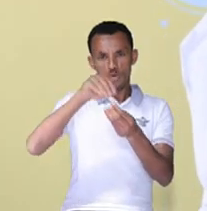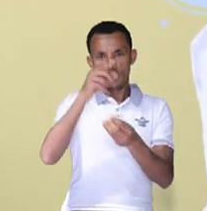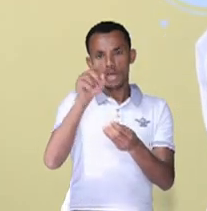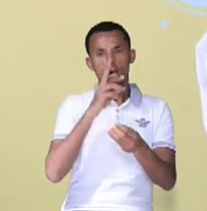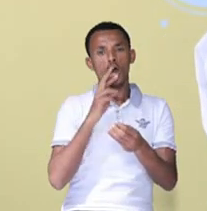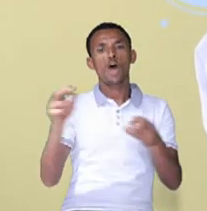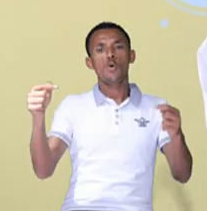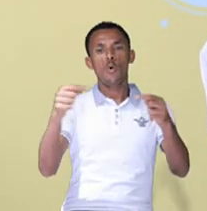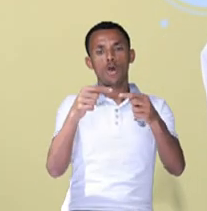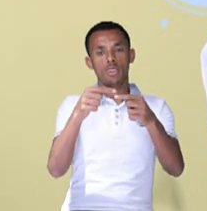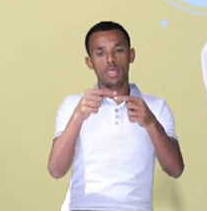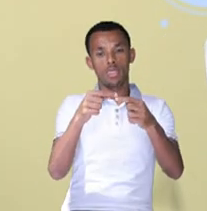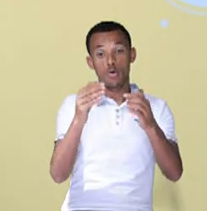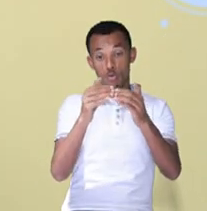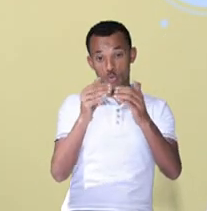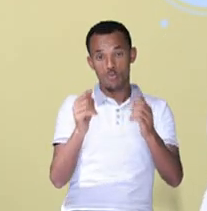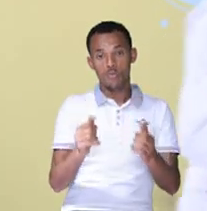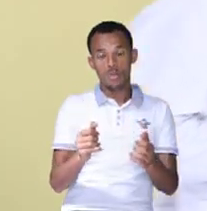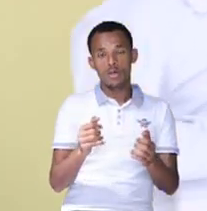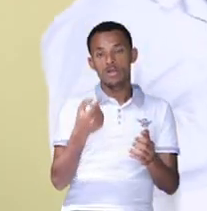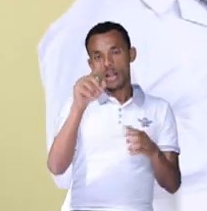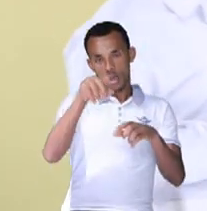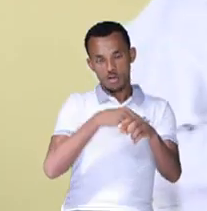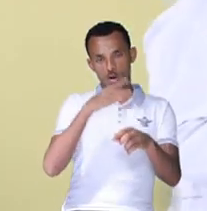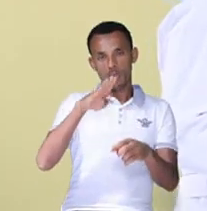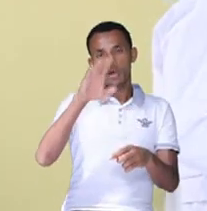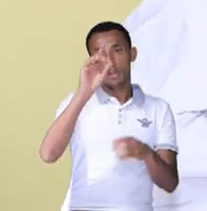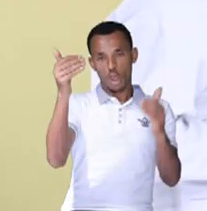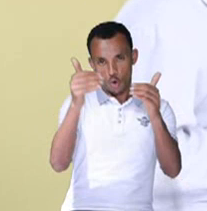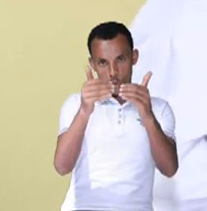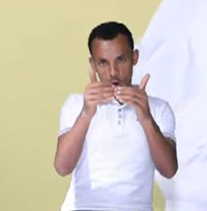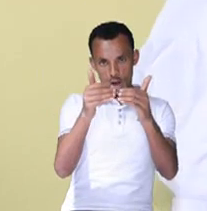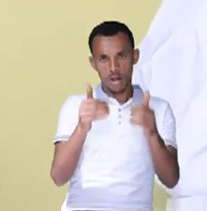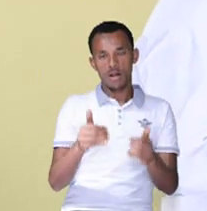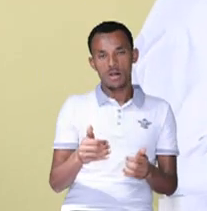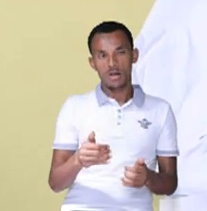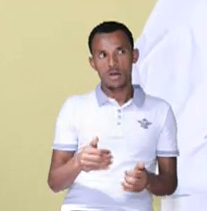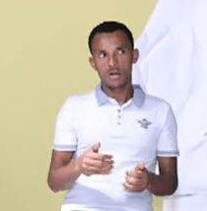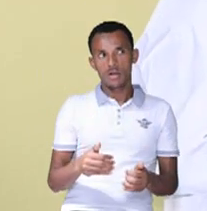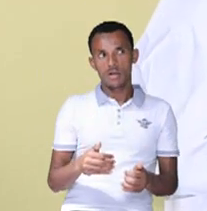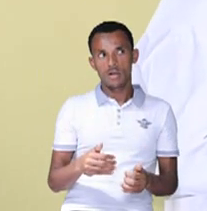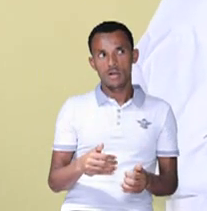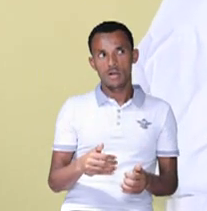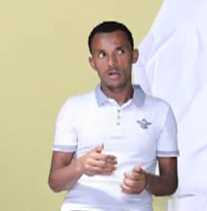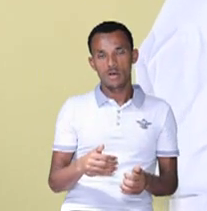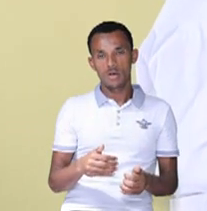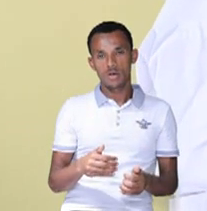are congruent. The length of BD is equal to the length of BD